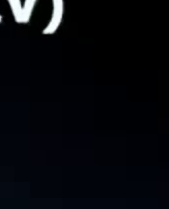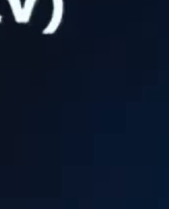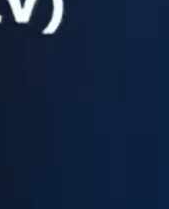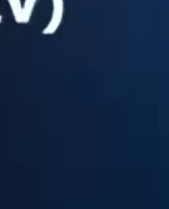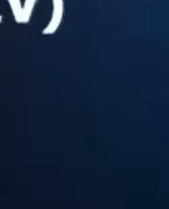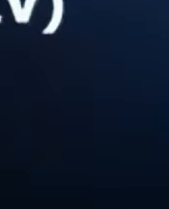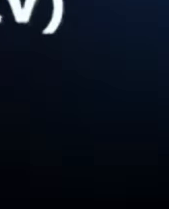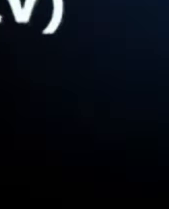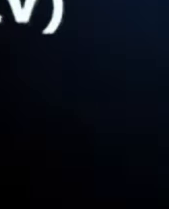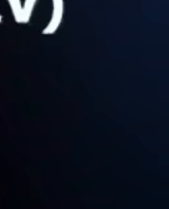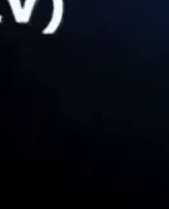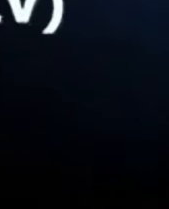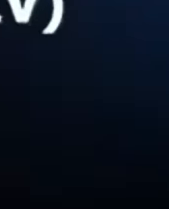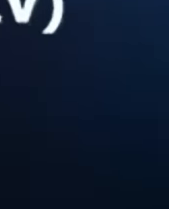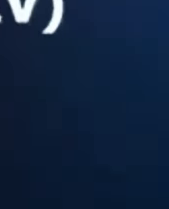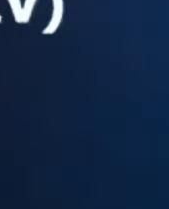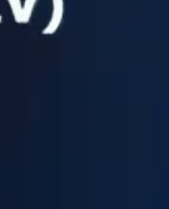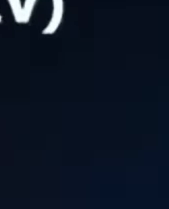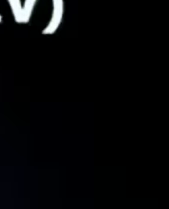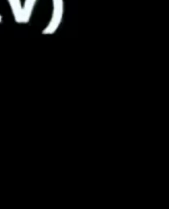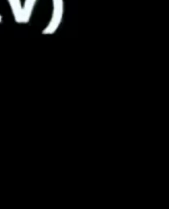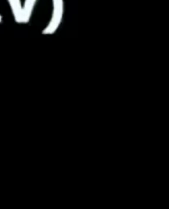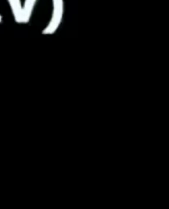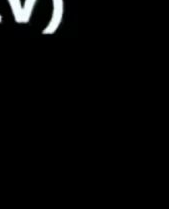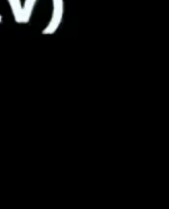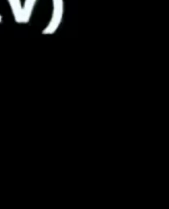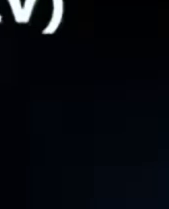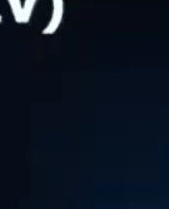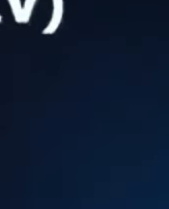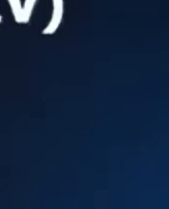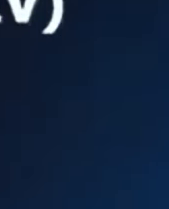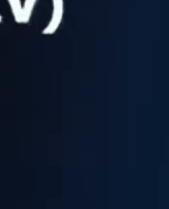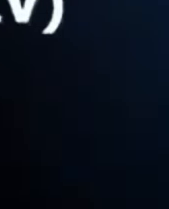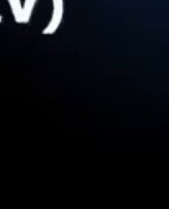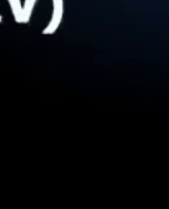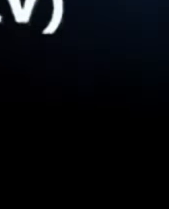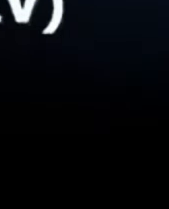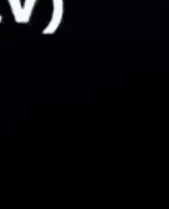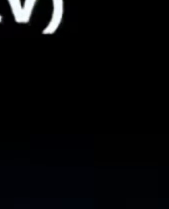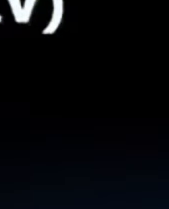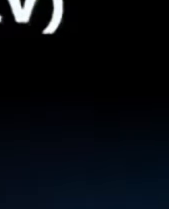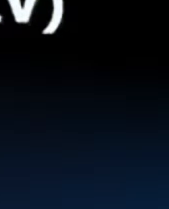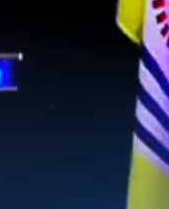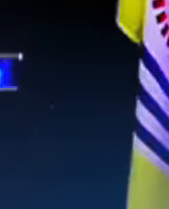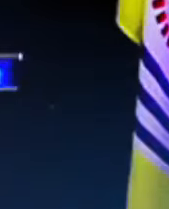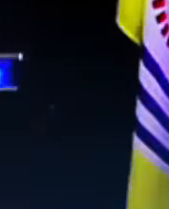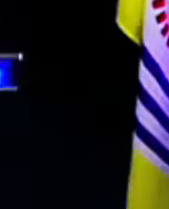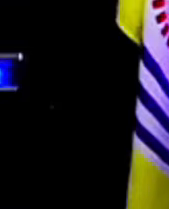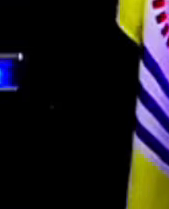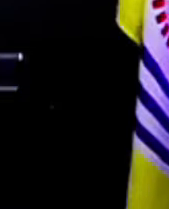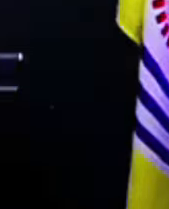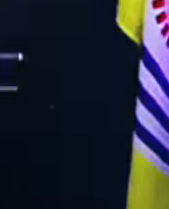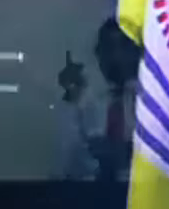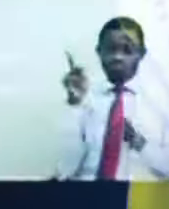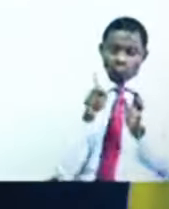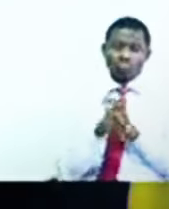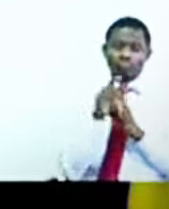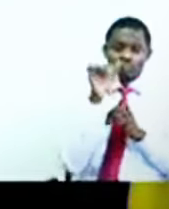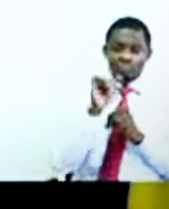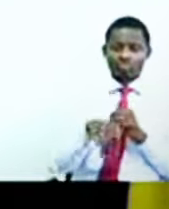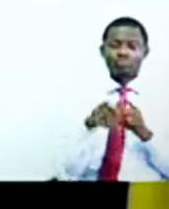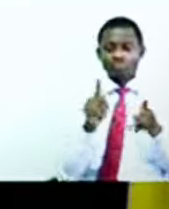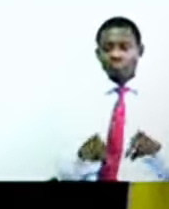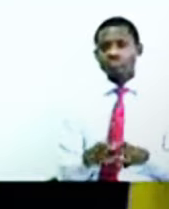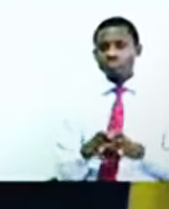to the Lord your God is to be put to death. Now, if the judge or the priest has given a verdict